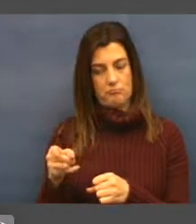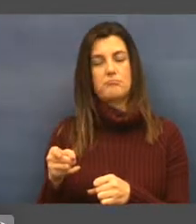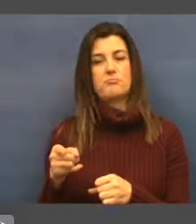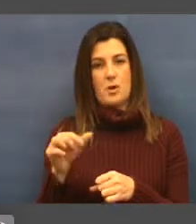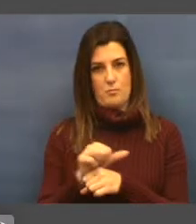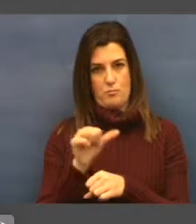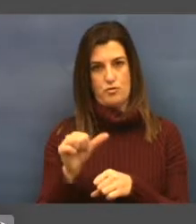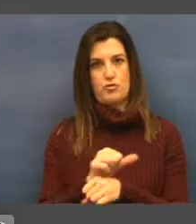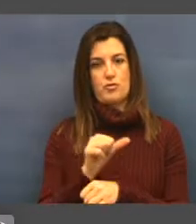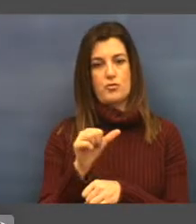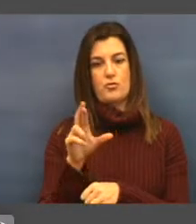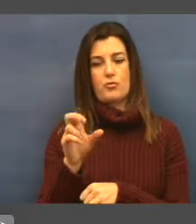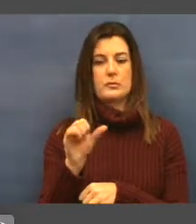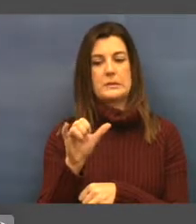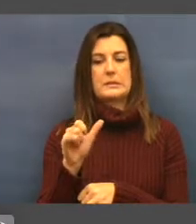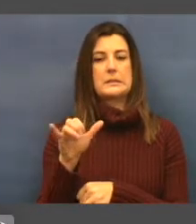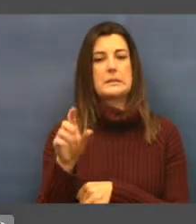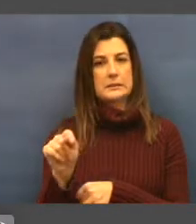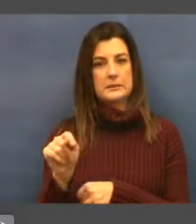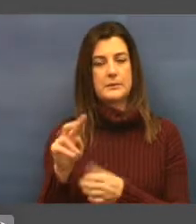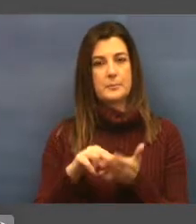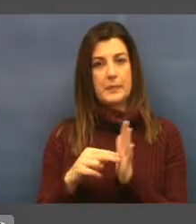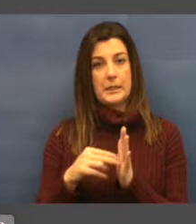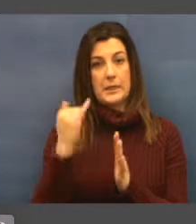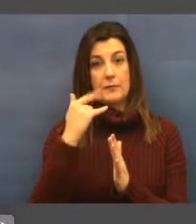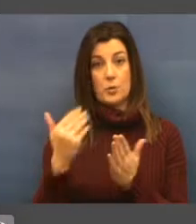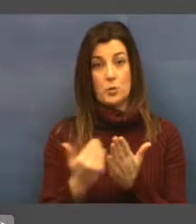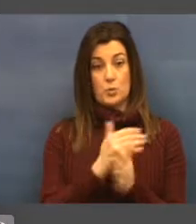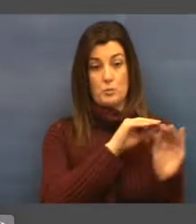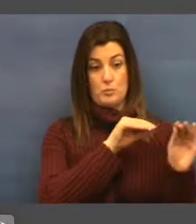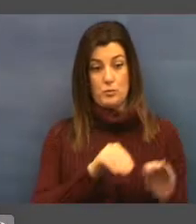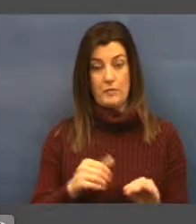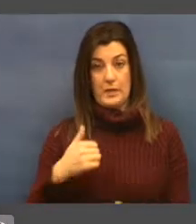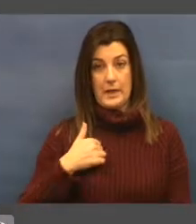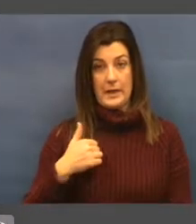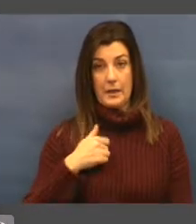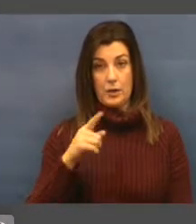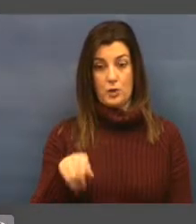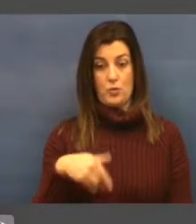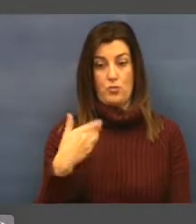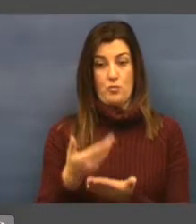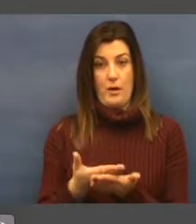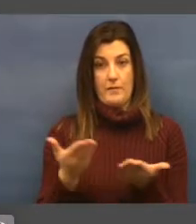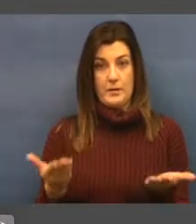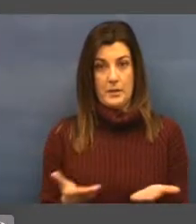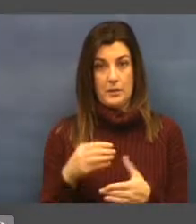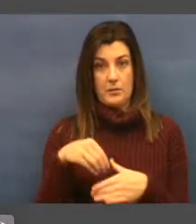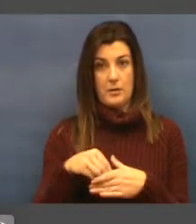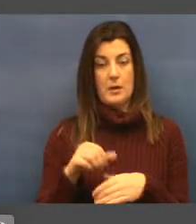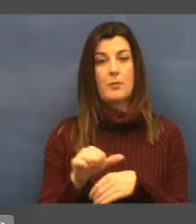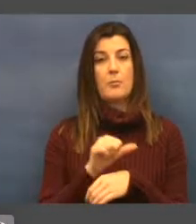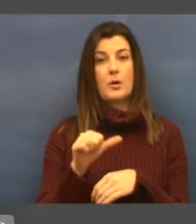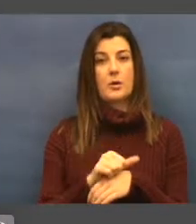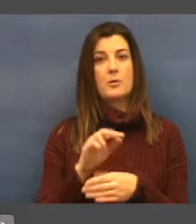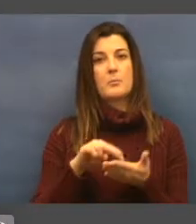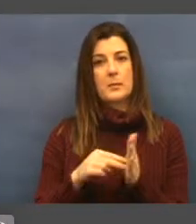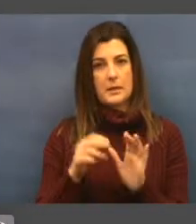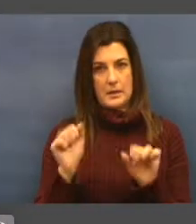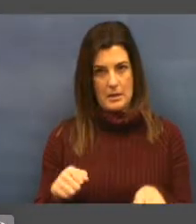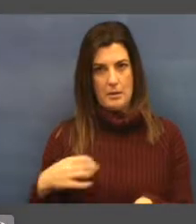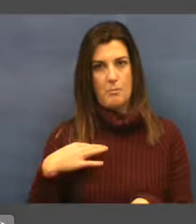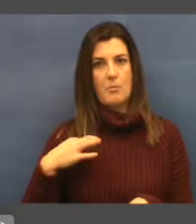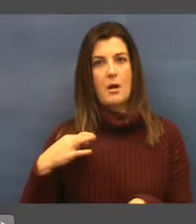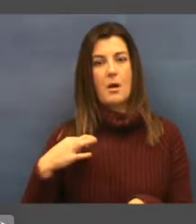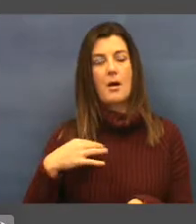Student Aid. Likewise, if you're a new resident to Canada and you landed in Alberta, then you are eligible to apply